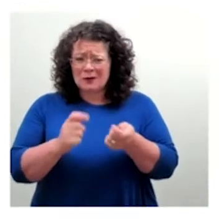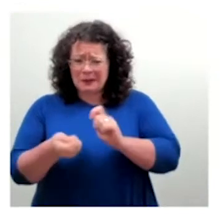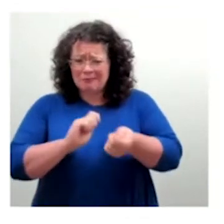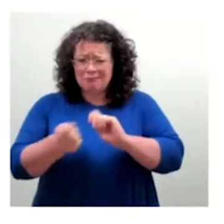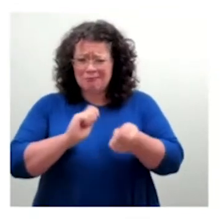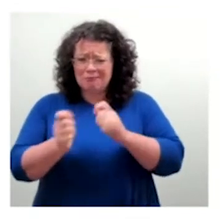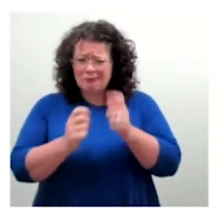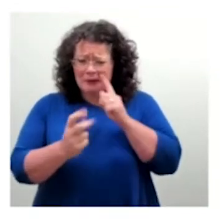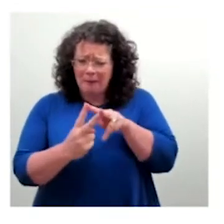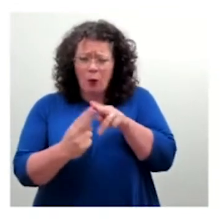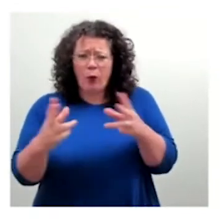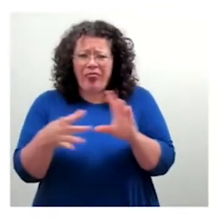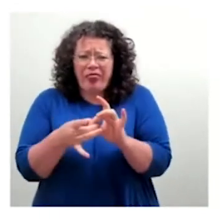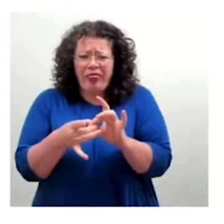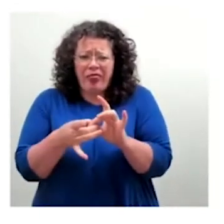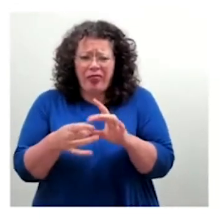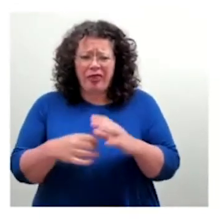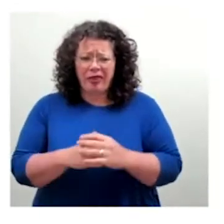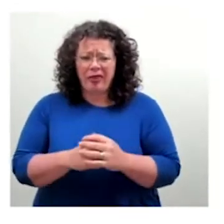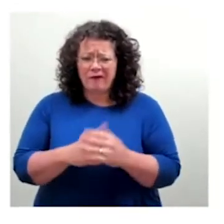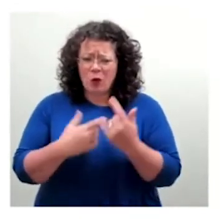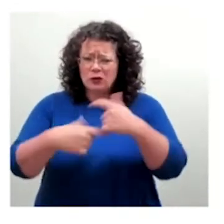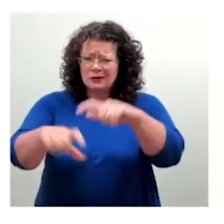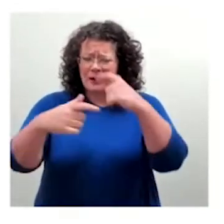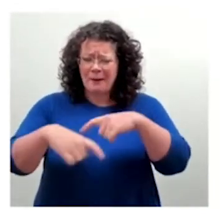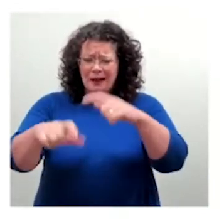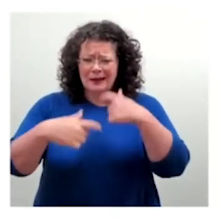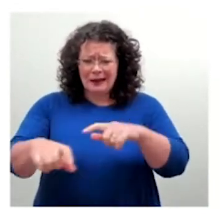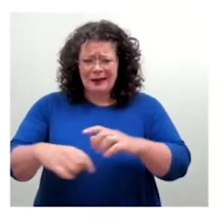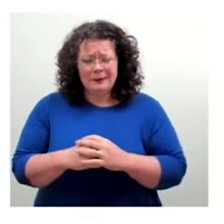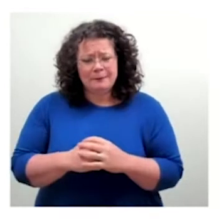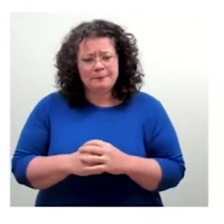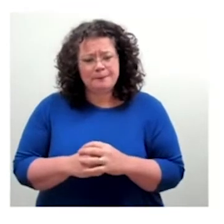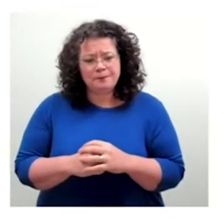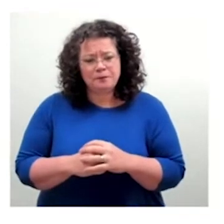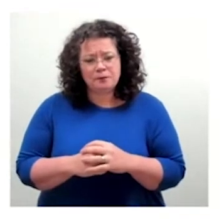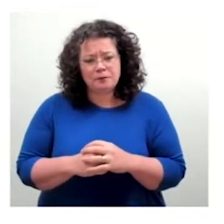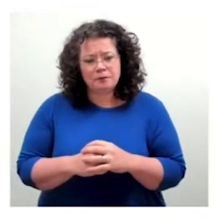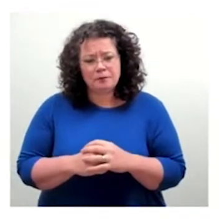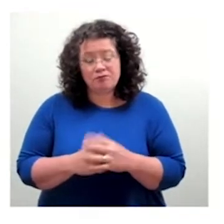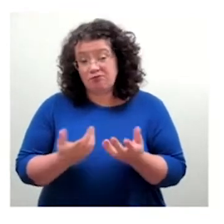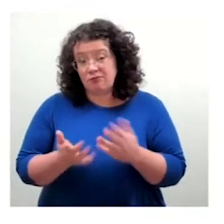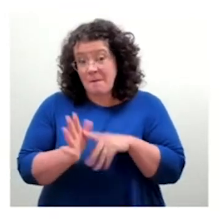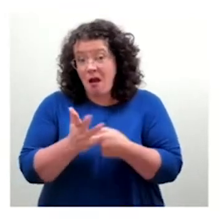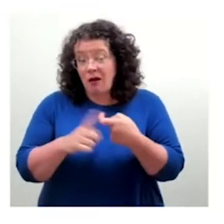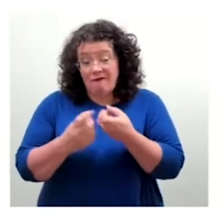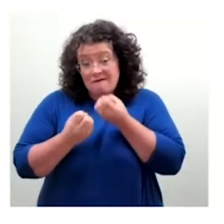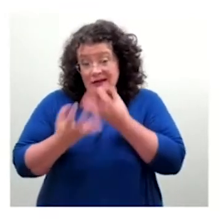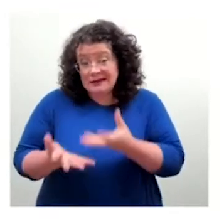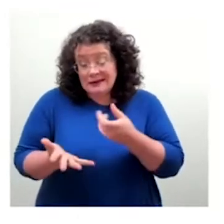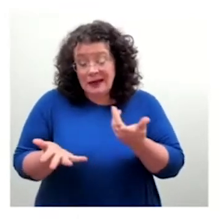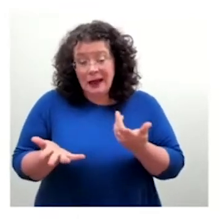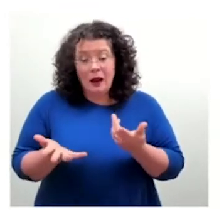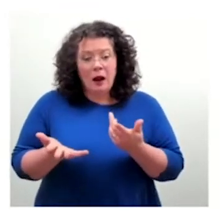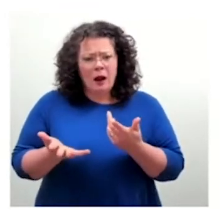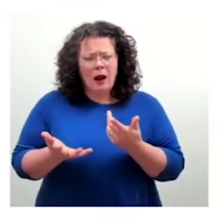those organisations represent, the impact that technology is having on individual lives every day is huge, isn't it? And that's part of the equation, I think. So, well,